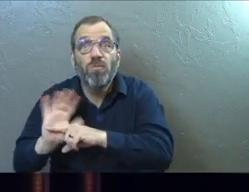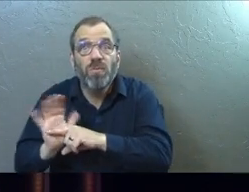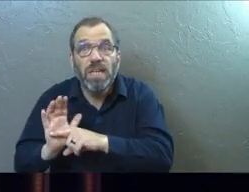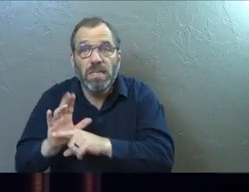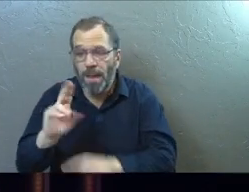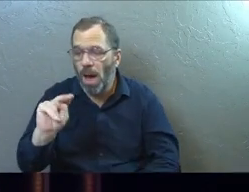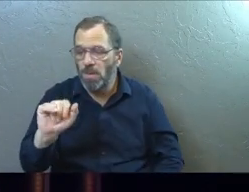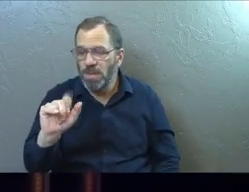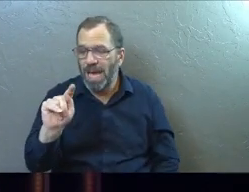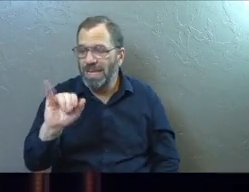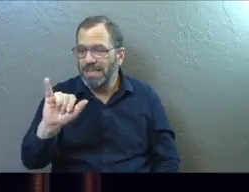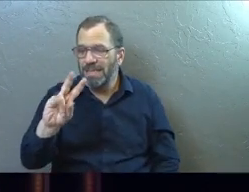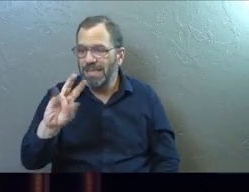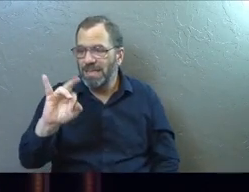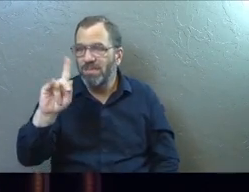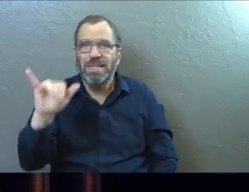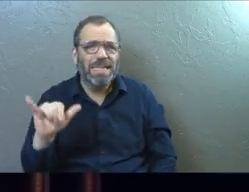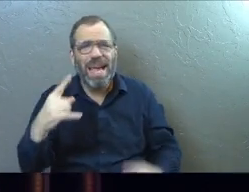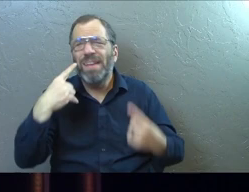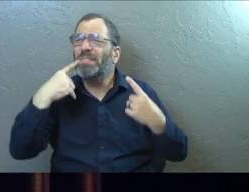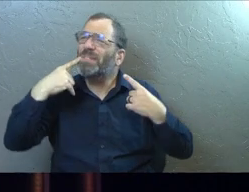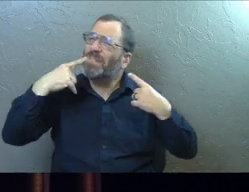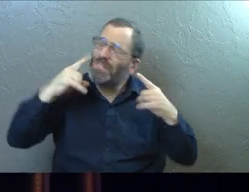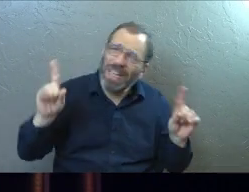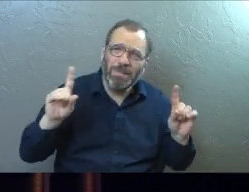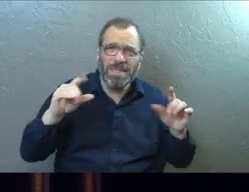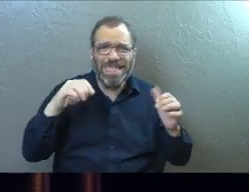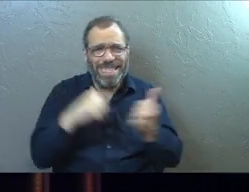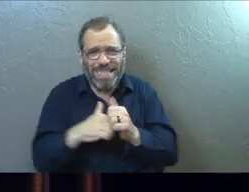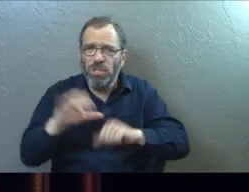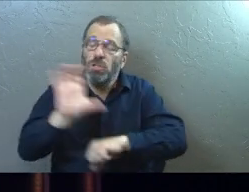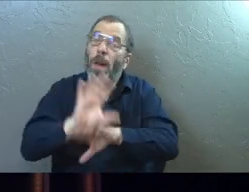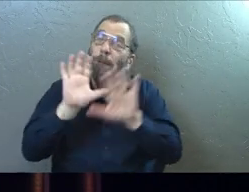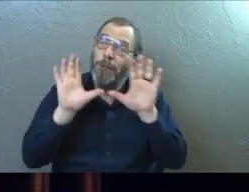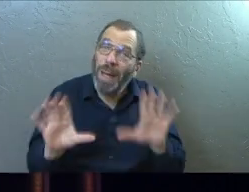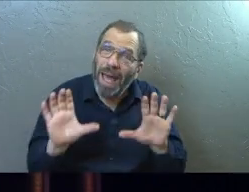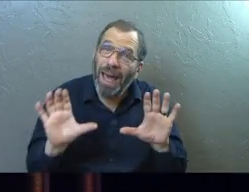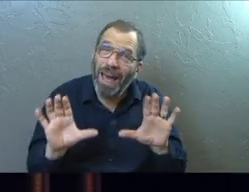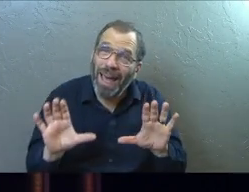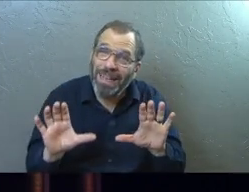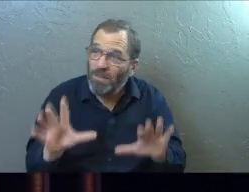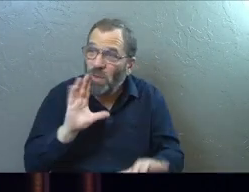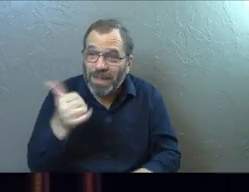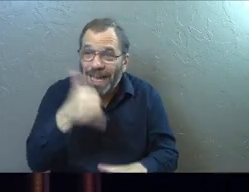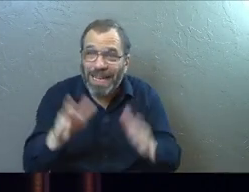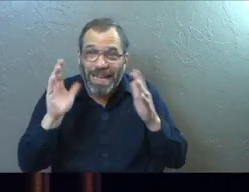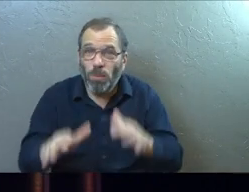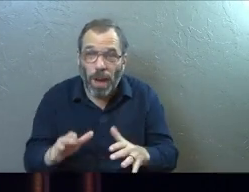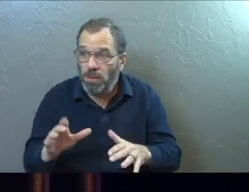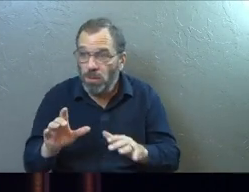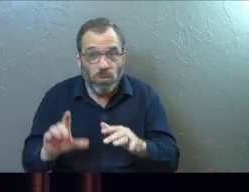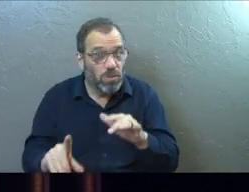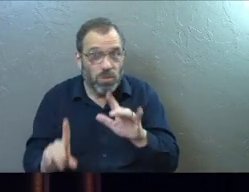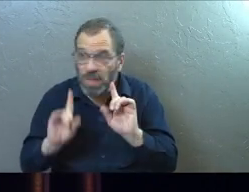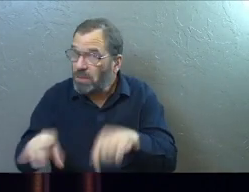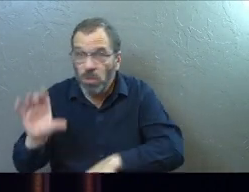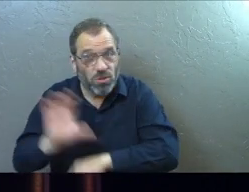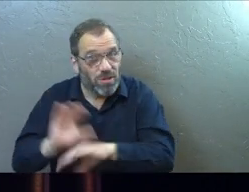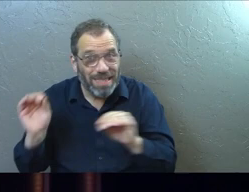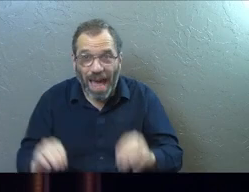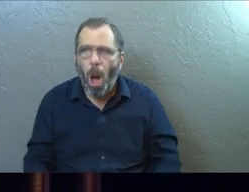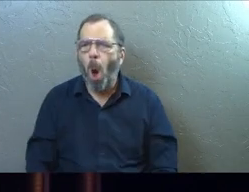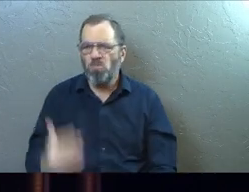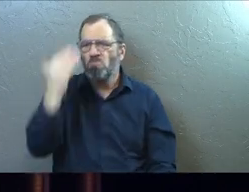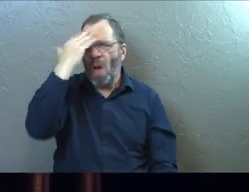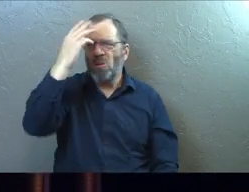the nativity story. It's famous, it's iconic within church, but also, I think if you talked to any person who doesn't go to church, like ever, they